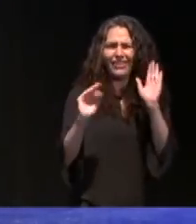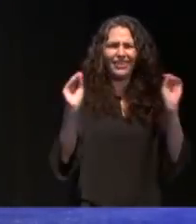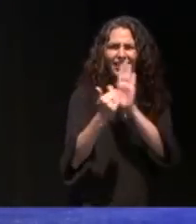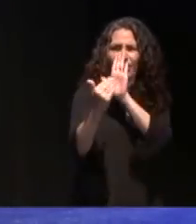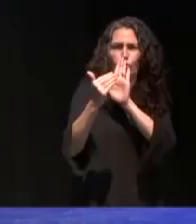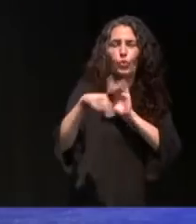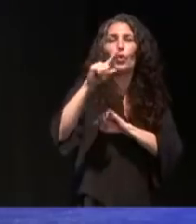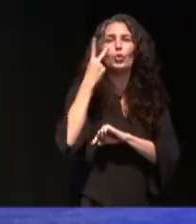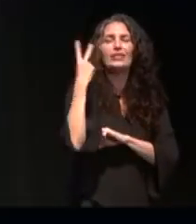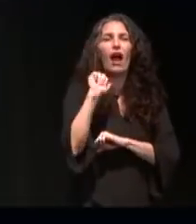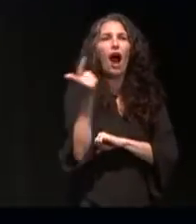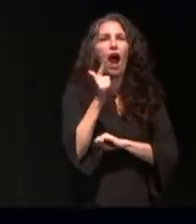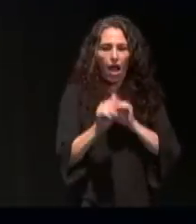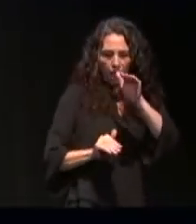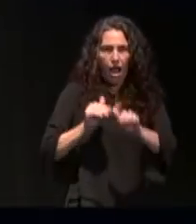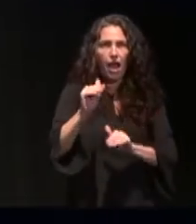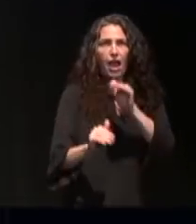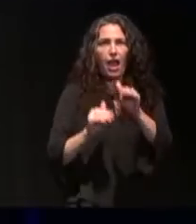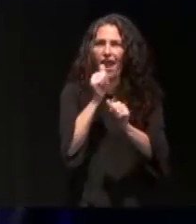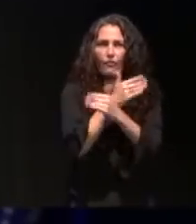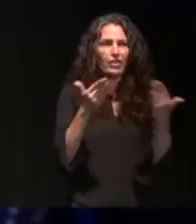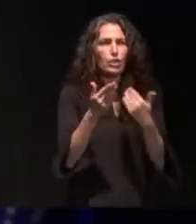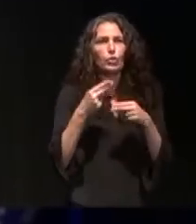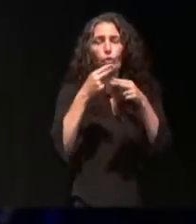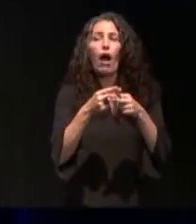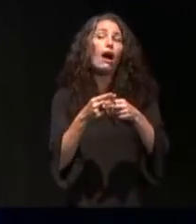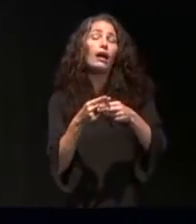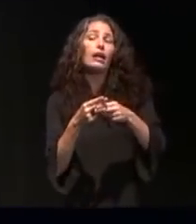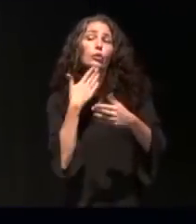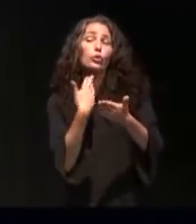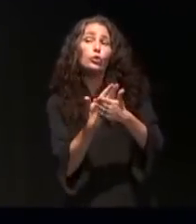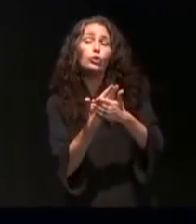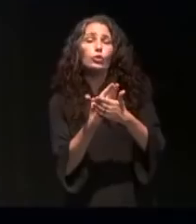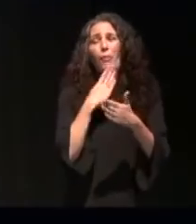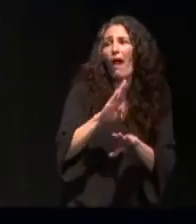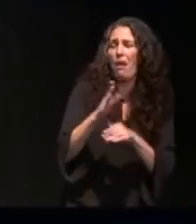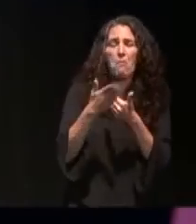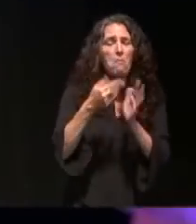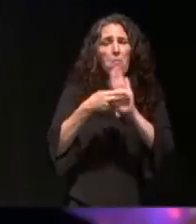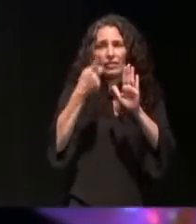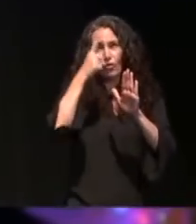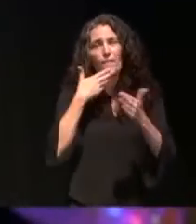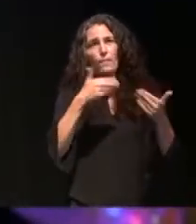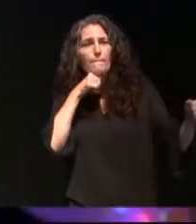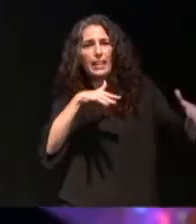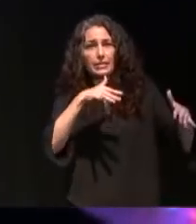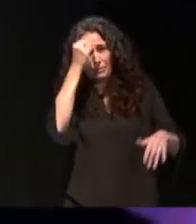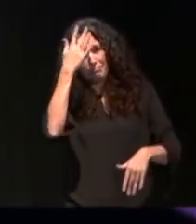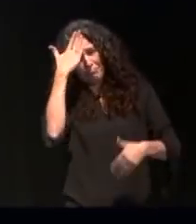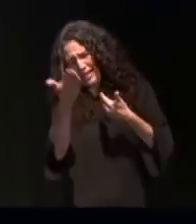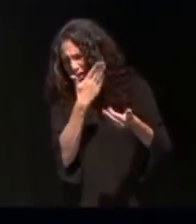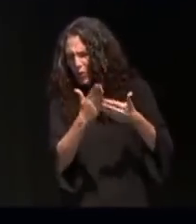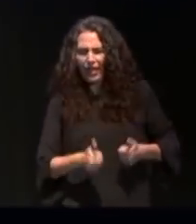you. You begin to see that every step along the way, whether you would call it good, whether you call it bad, was for a great blessing or a great lesson in